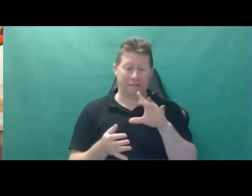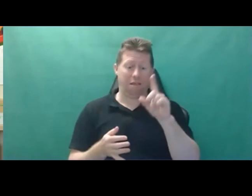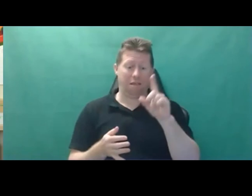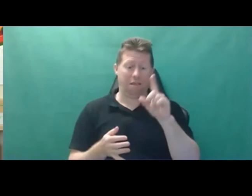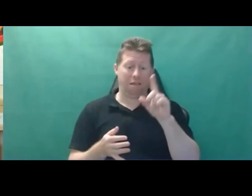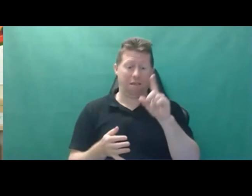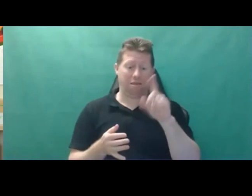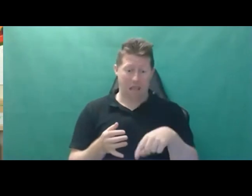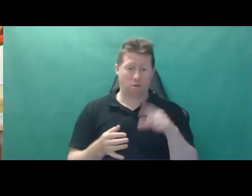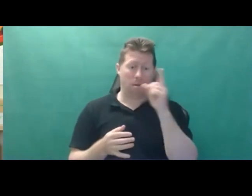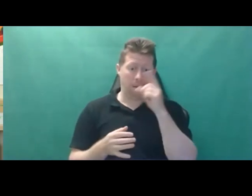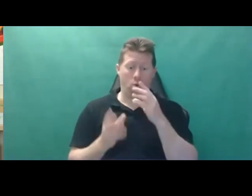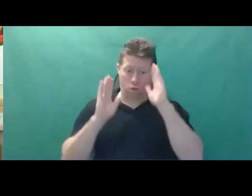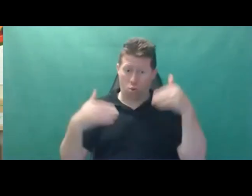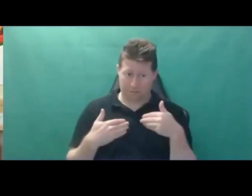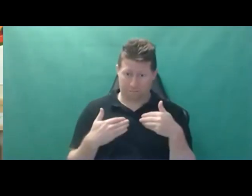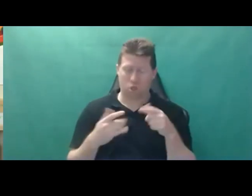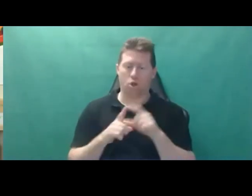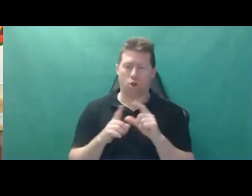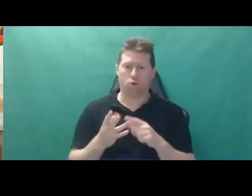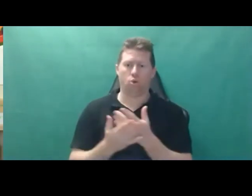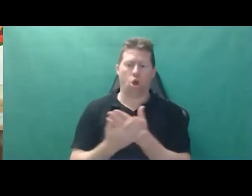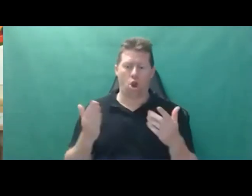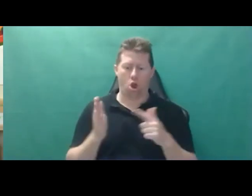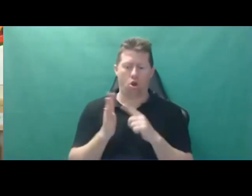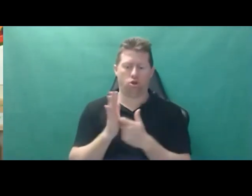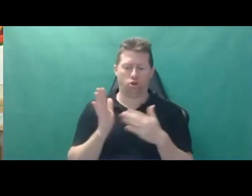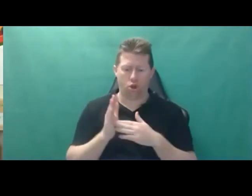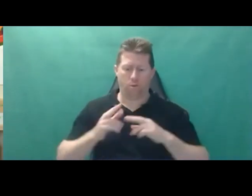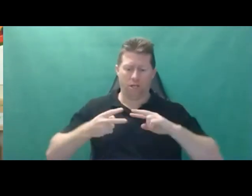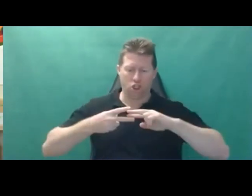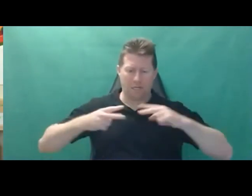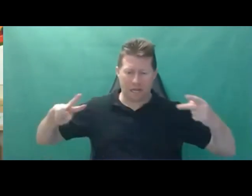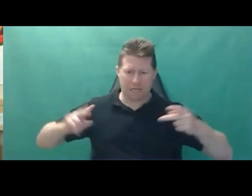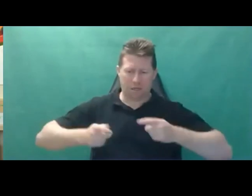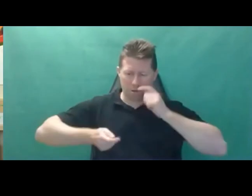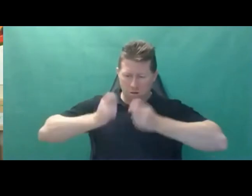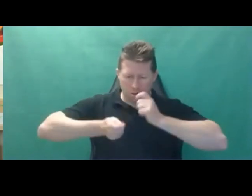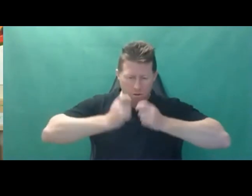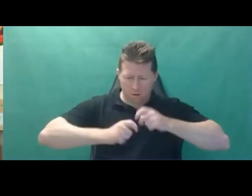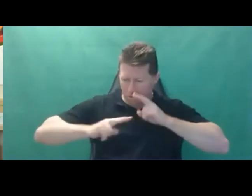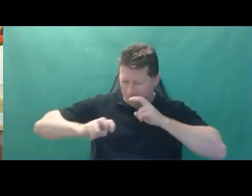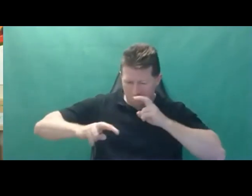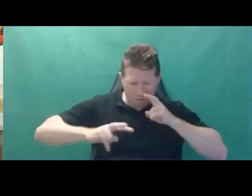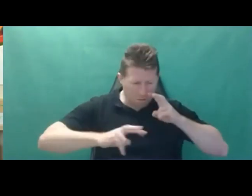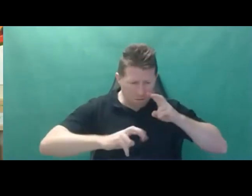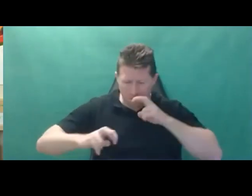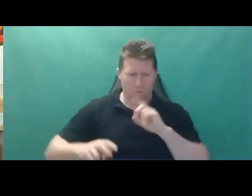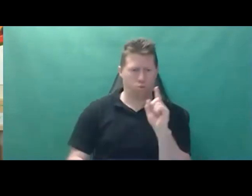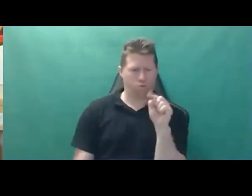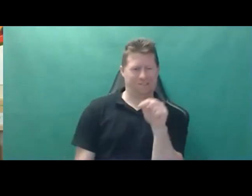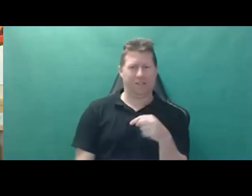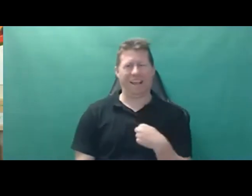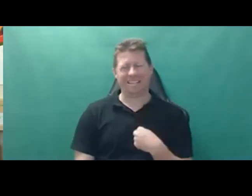autistic people and do a long-term line genetic, um, study. Of what it